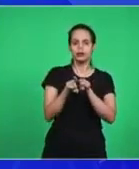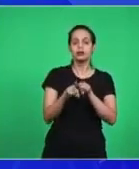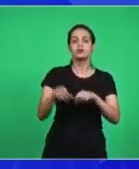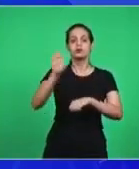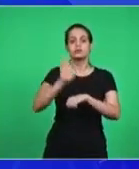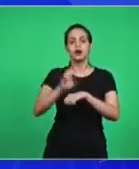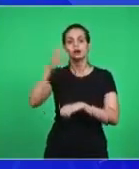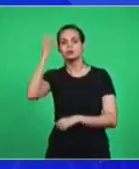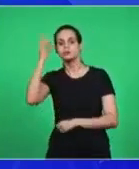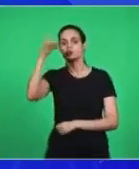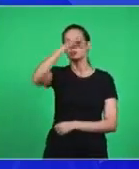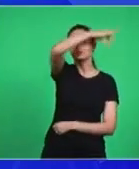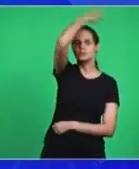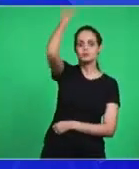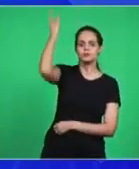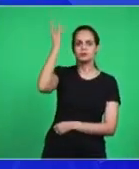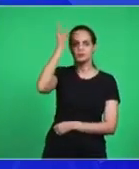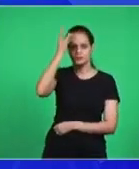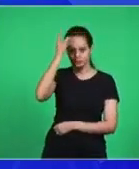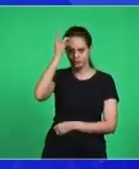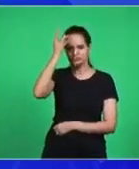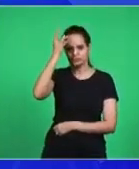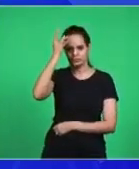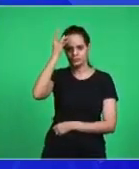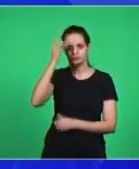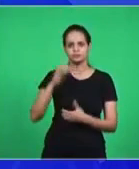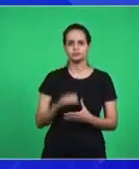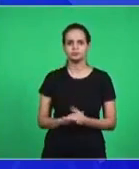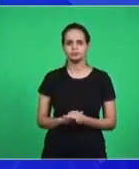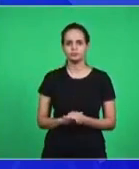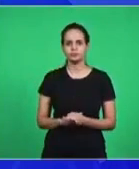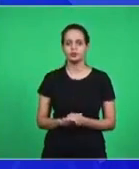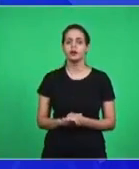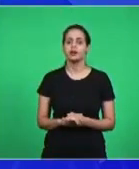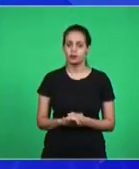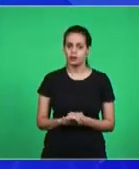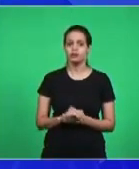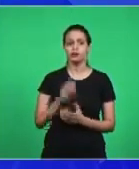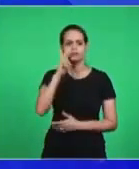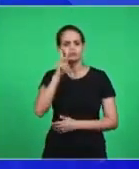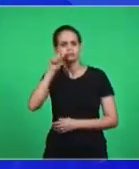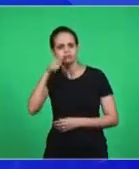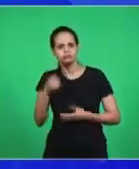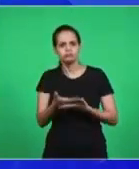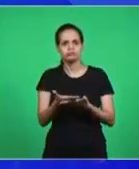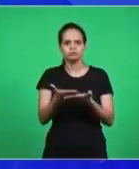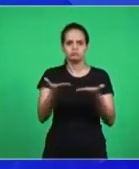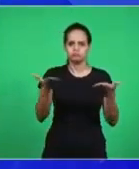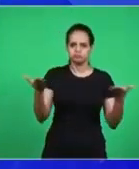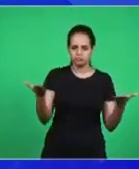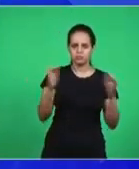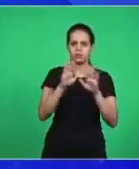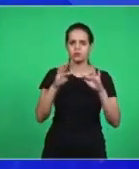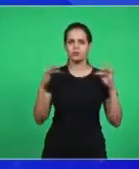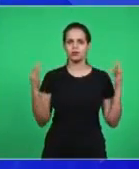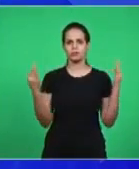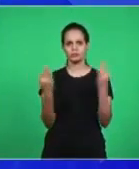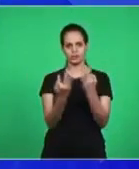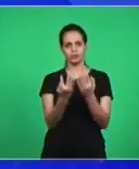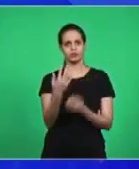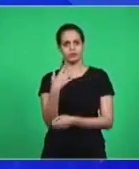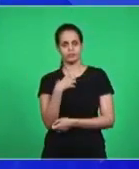the mountain in the state of Espírito Santo. And also another service with Supper of the Lord took